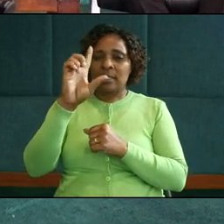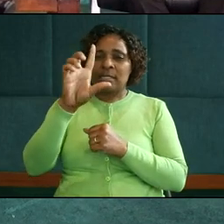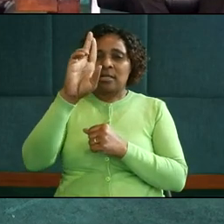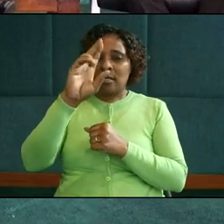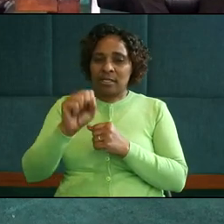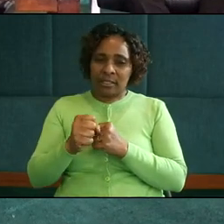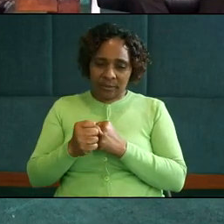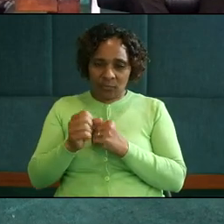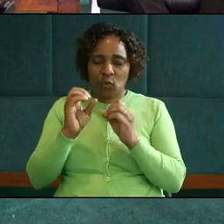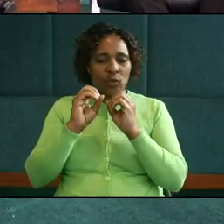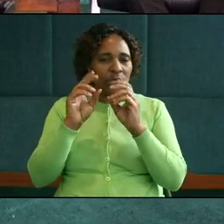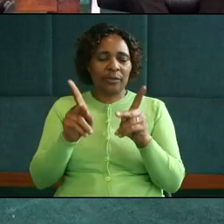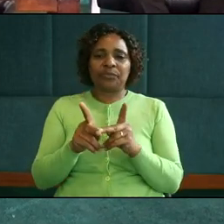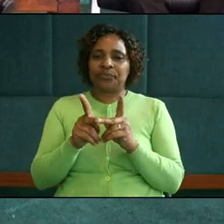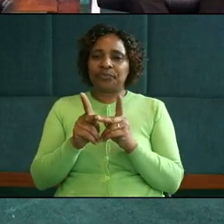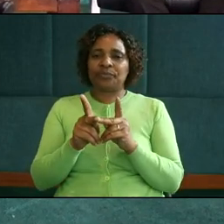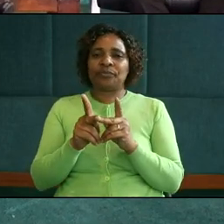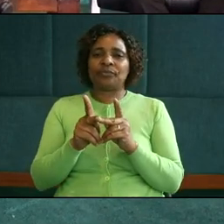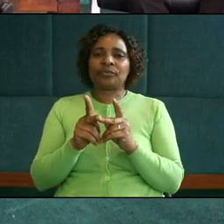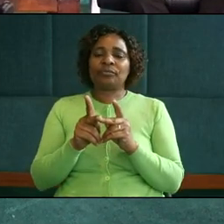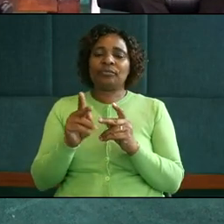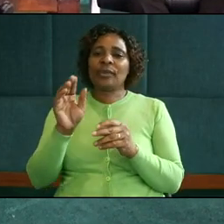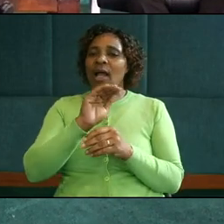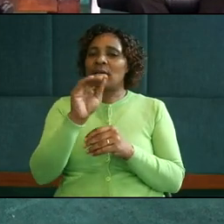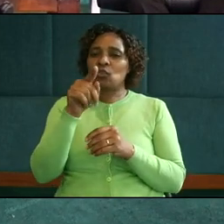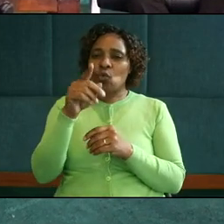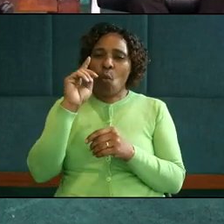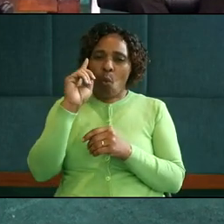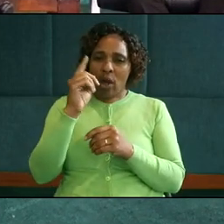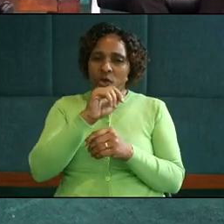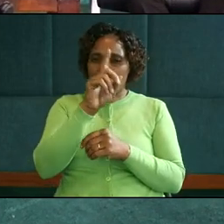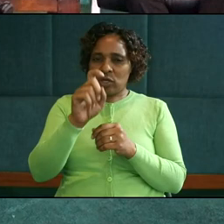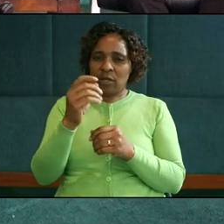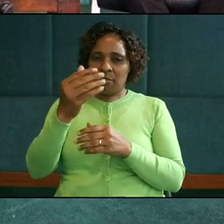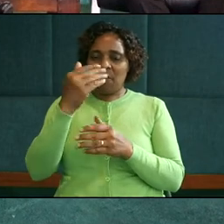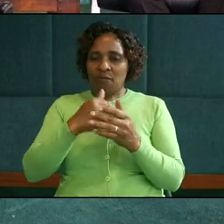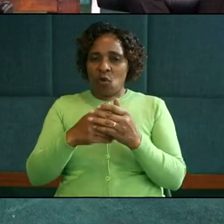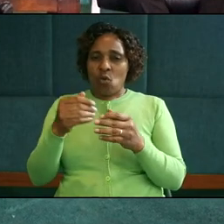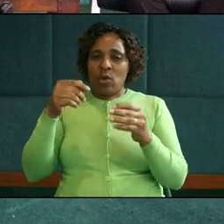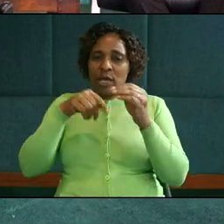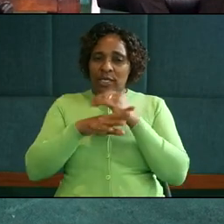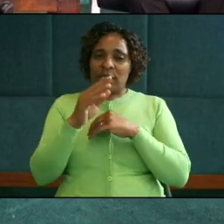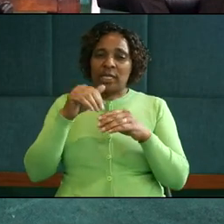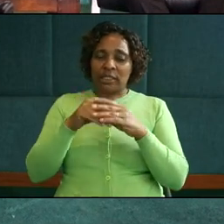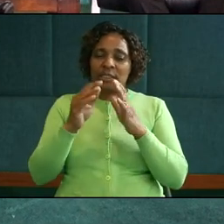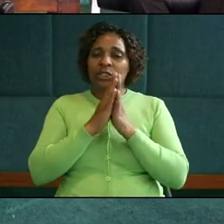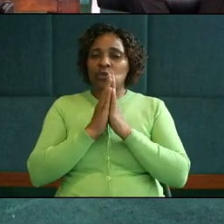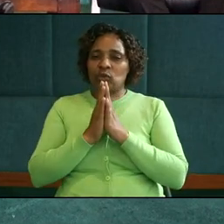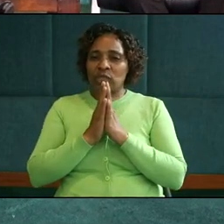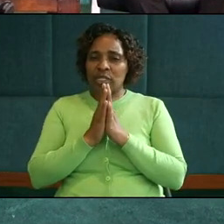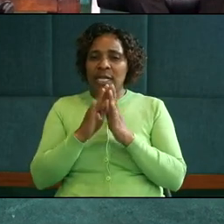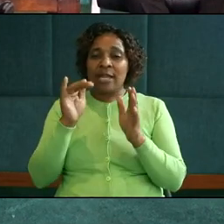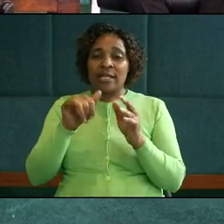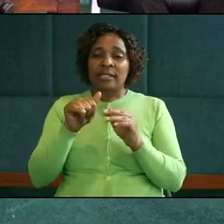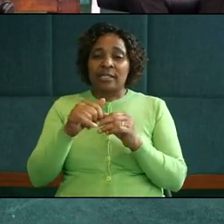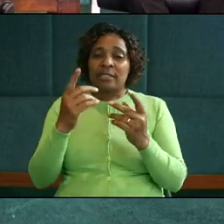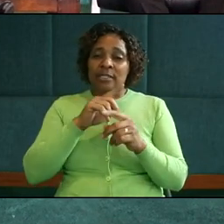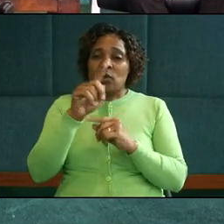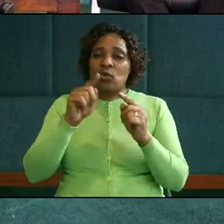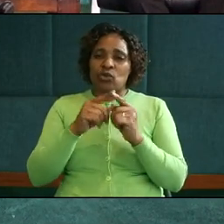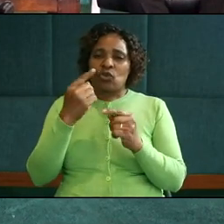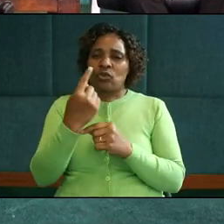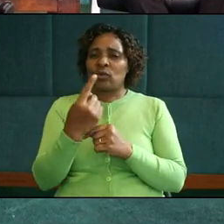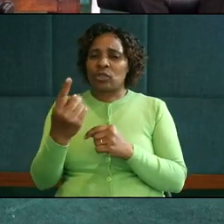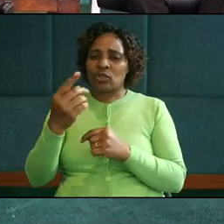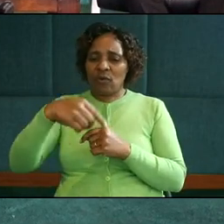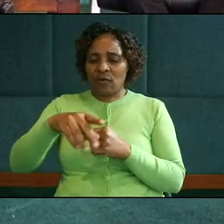Okay, so I'll ask you one question before we go into the story. And This is a question to everyone